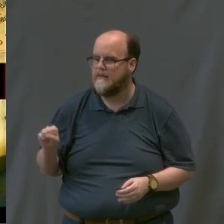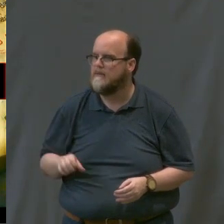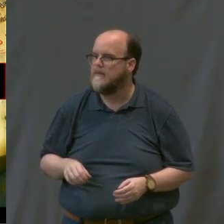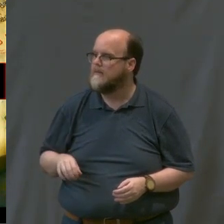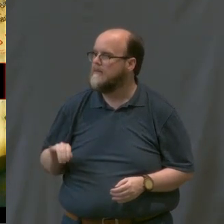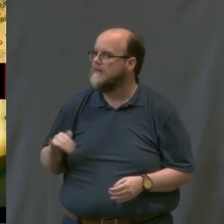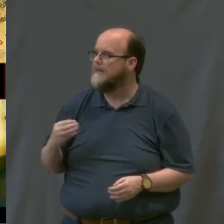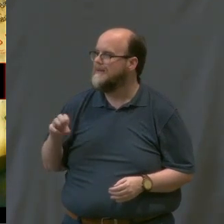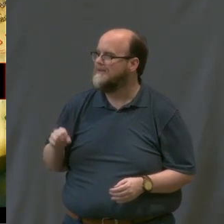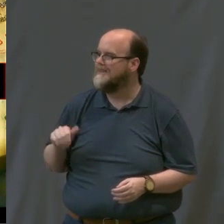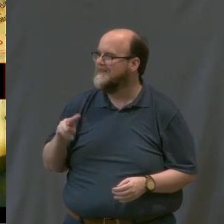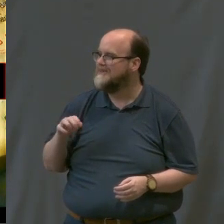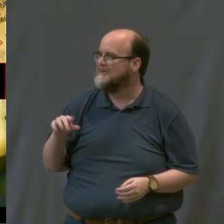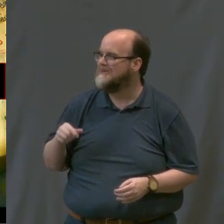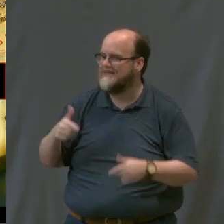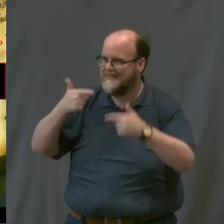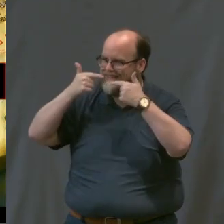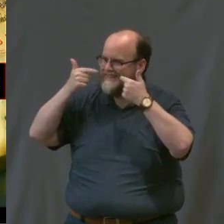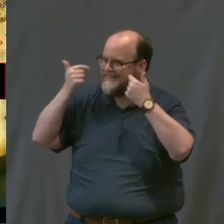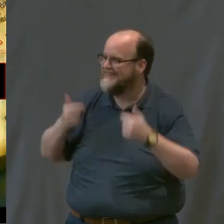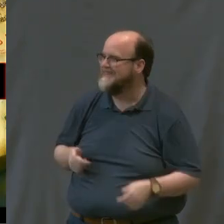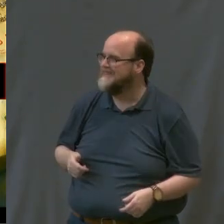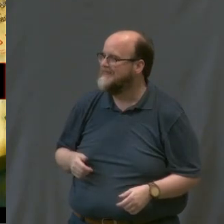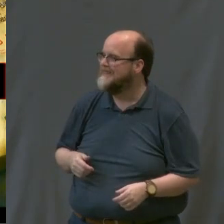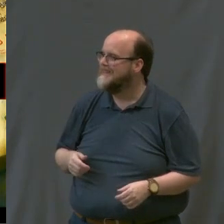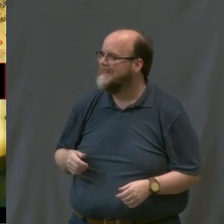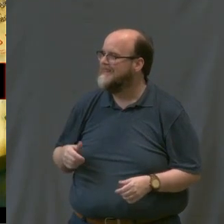James Andrews is grinning. What are you grinning for?